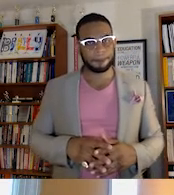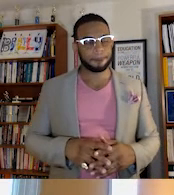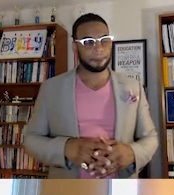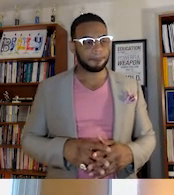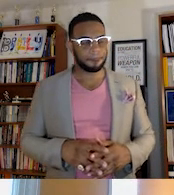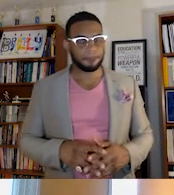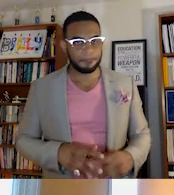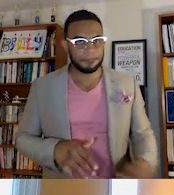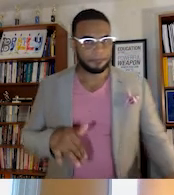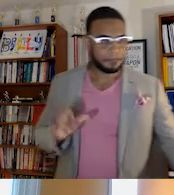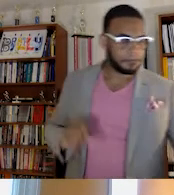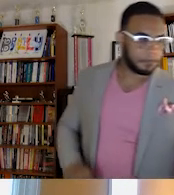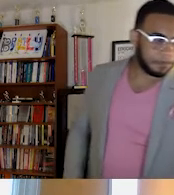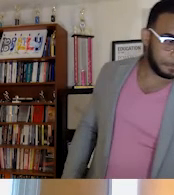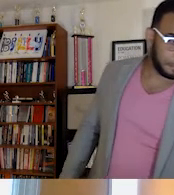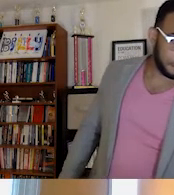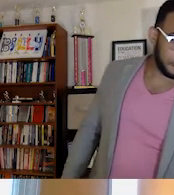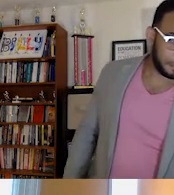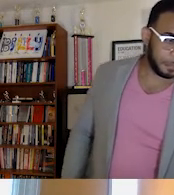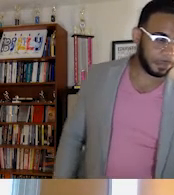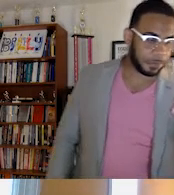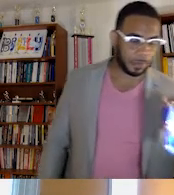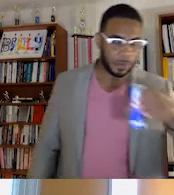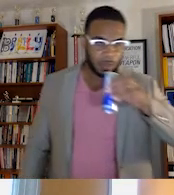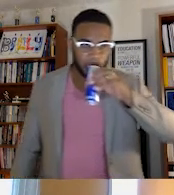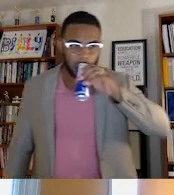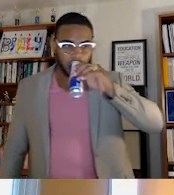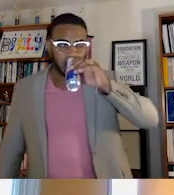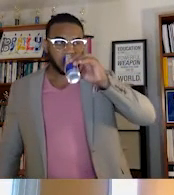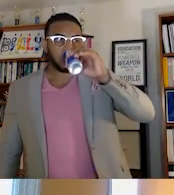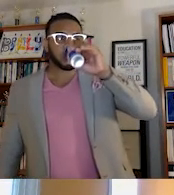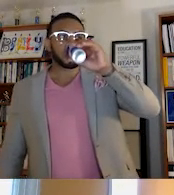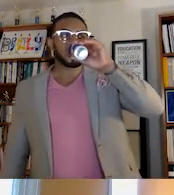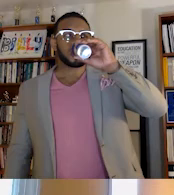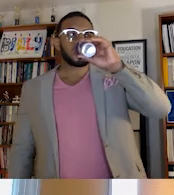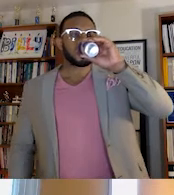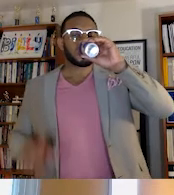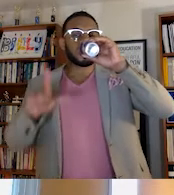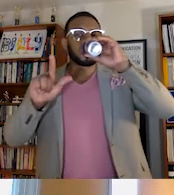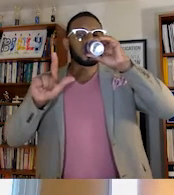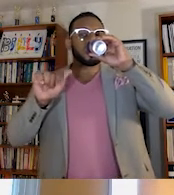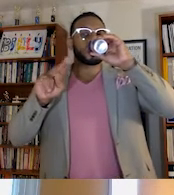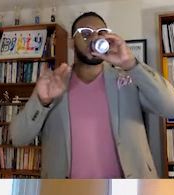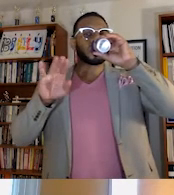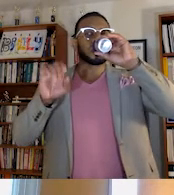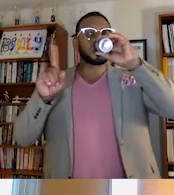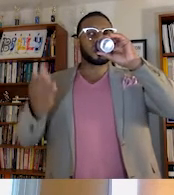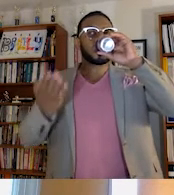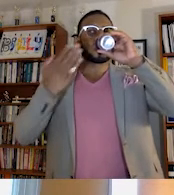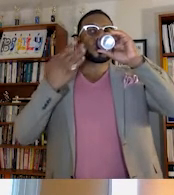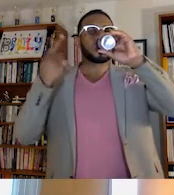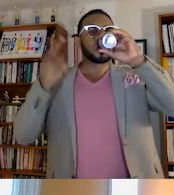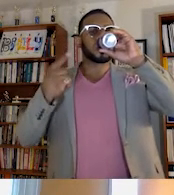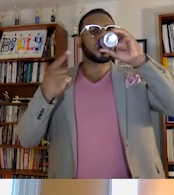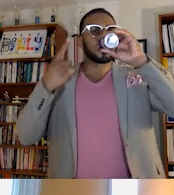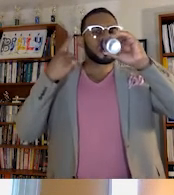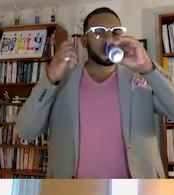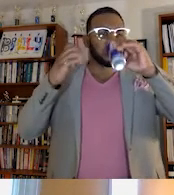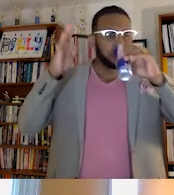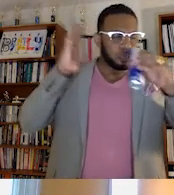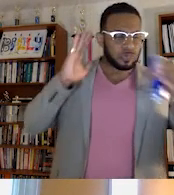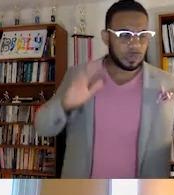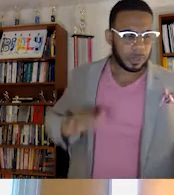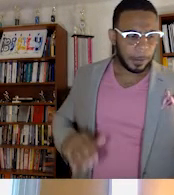Absolutely. Yeah, Lance, you bring up a really good point. I mean, and it's something I've thought about. I think in the